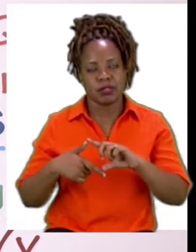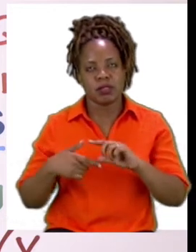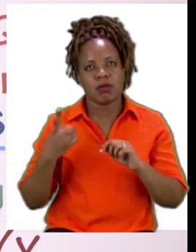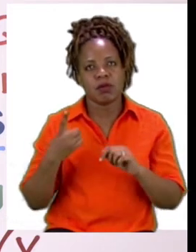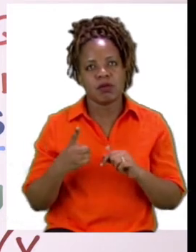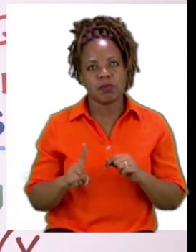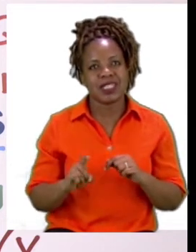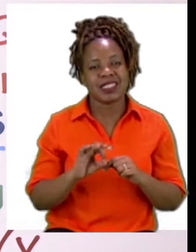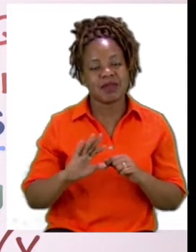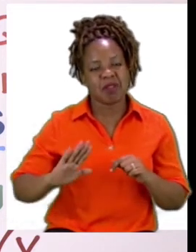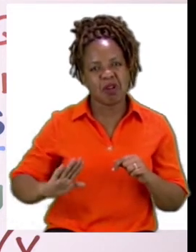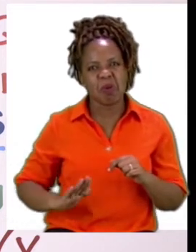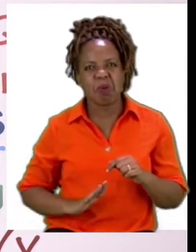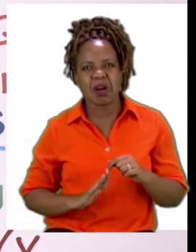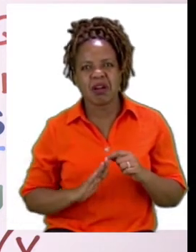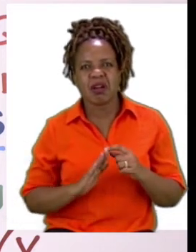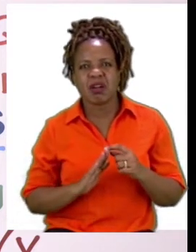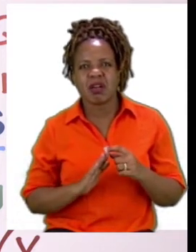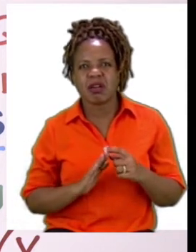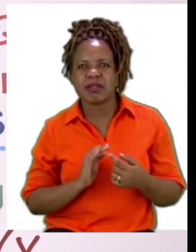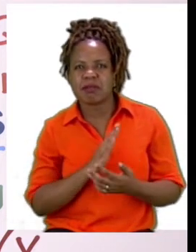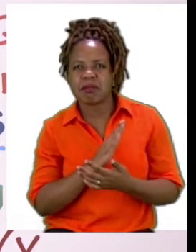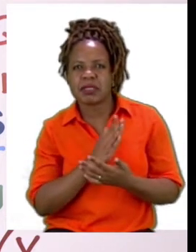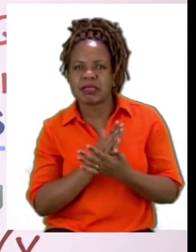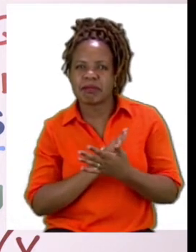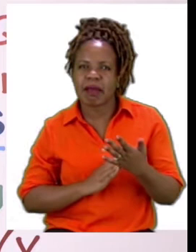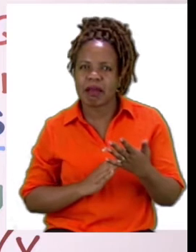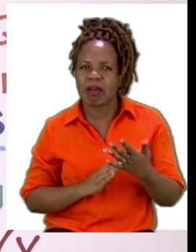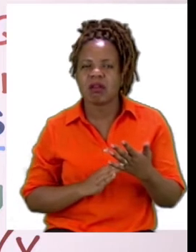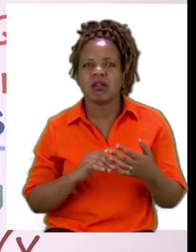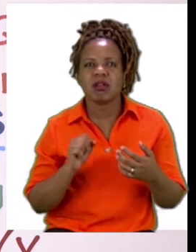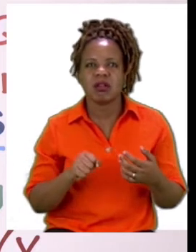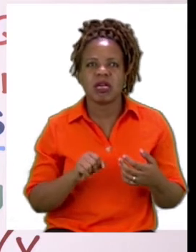say I want this side, then I have chosen